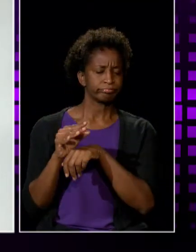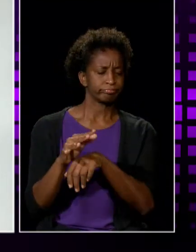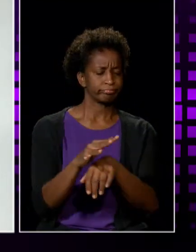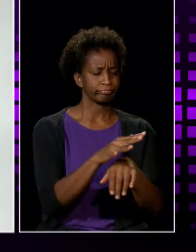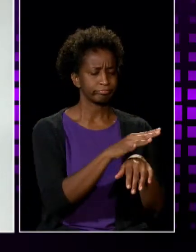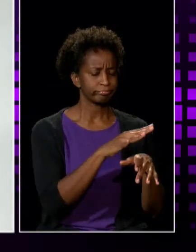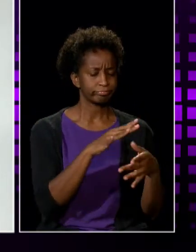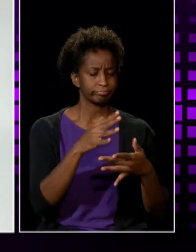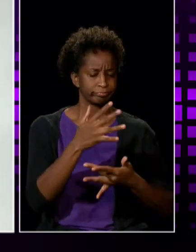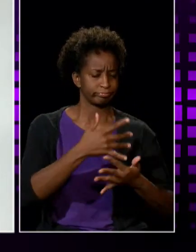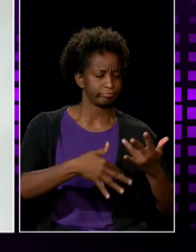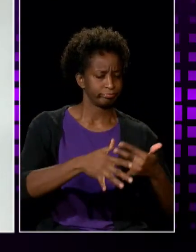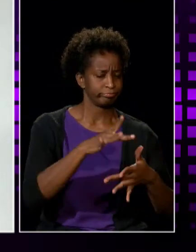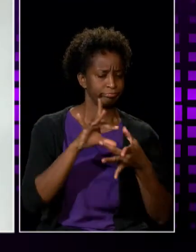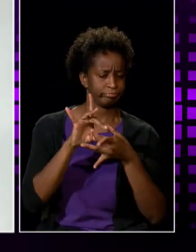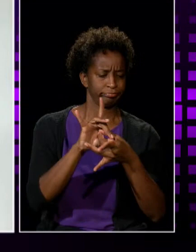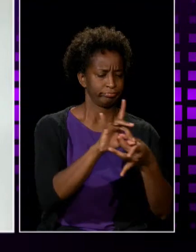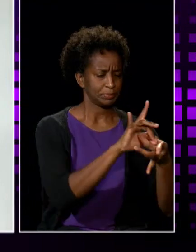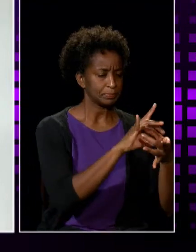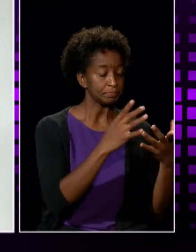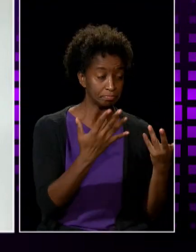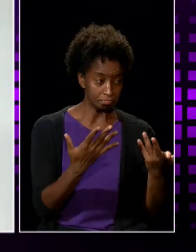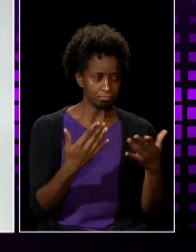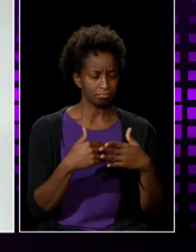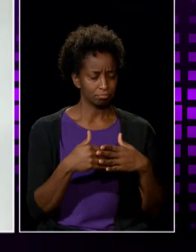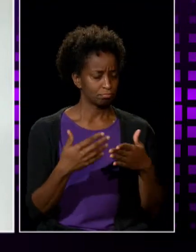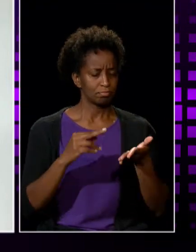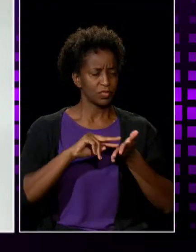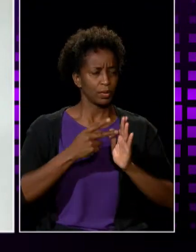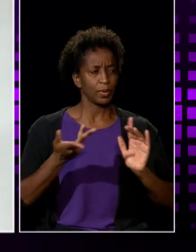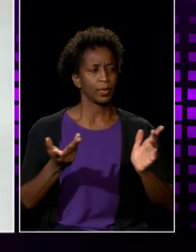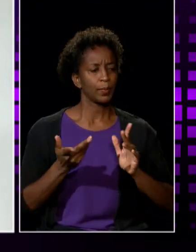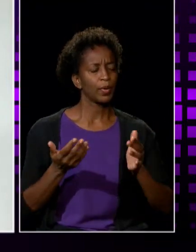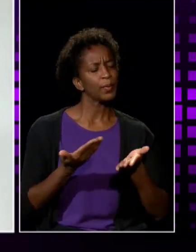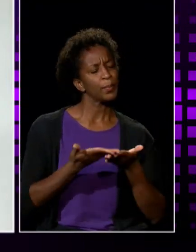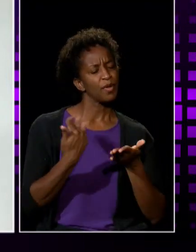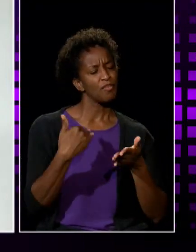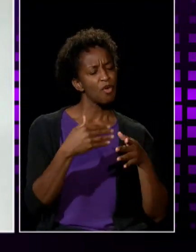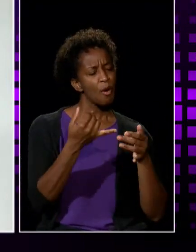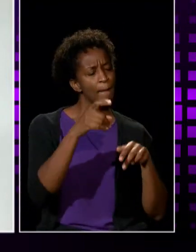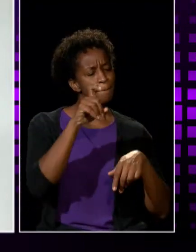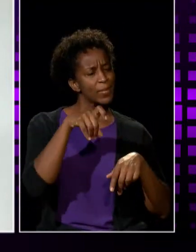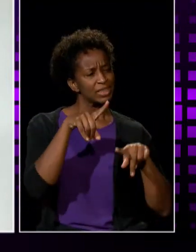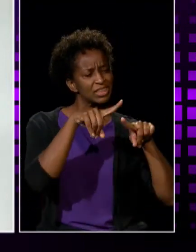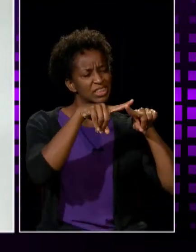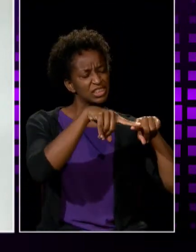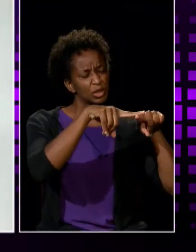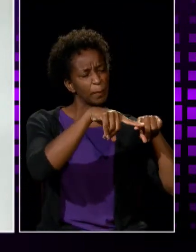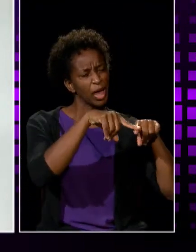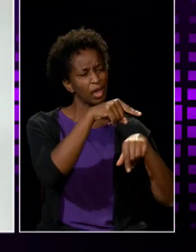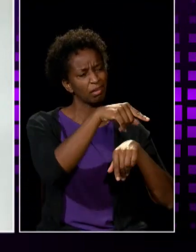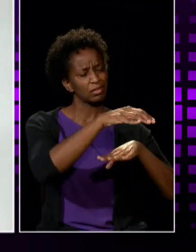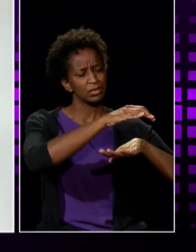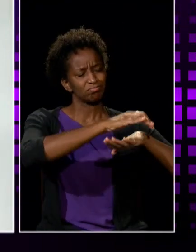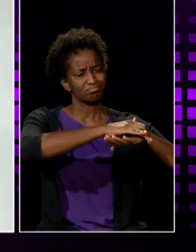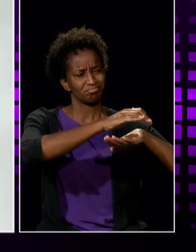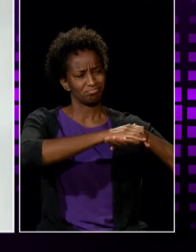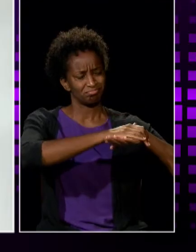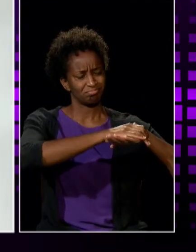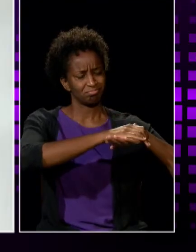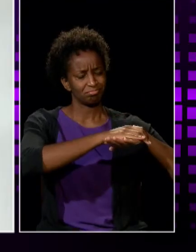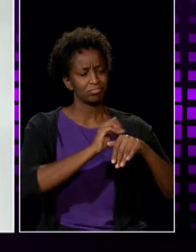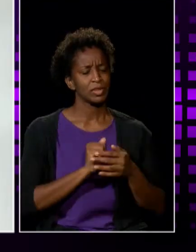appendages to Westminster, to Great Britain, and you're now removing certain paints and certain ideas which,